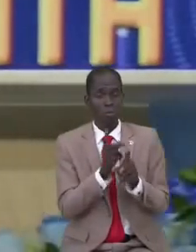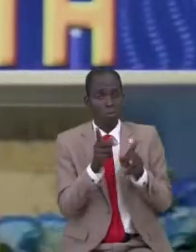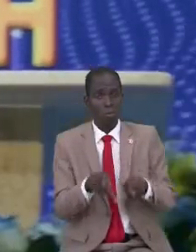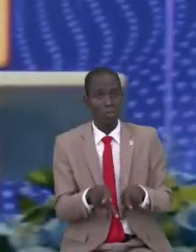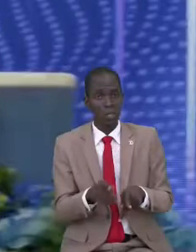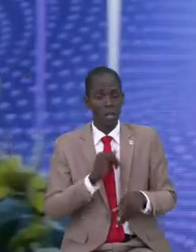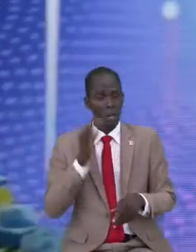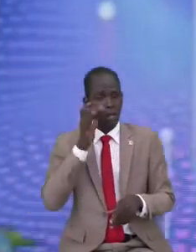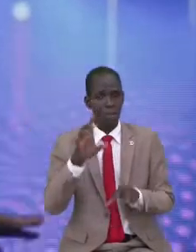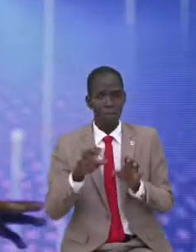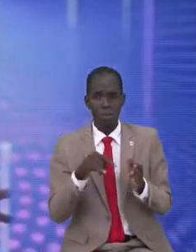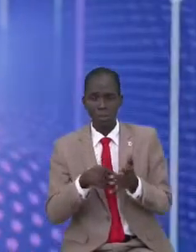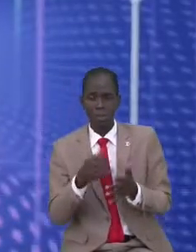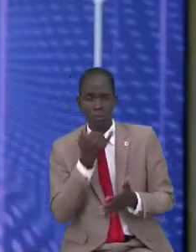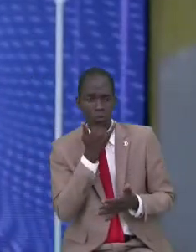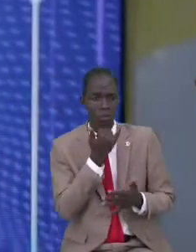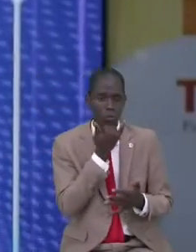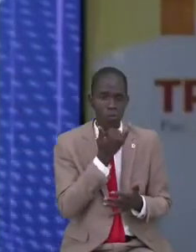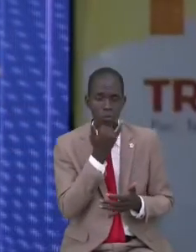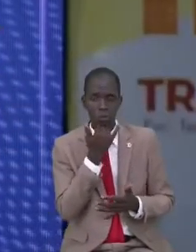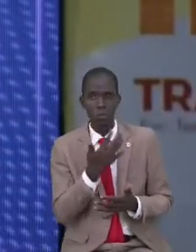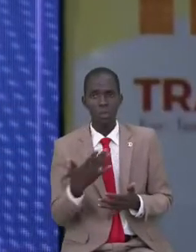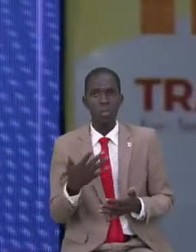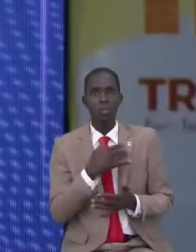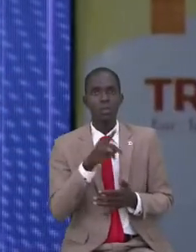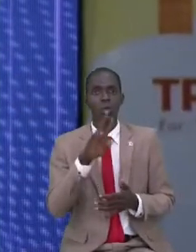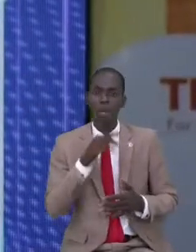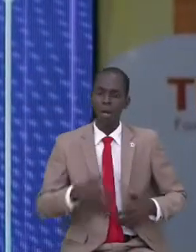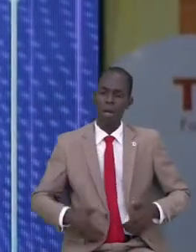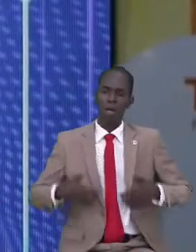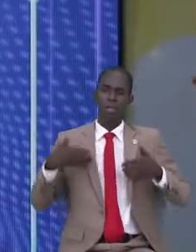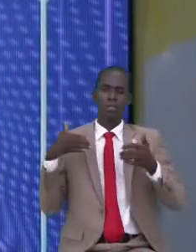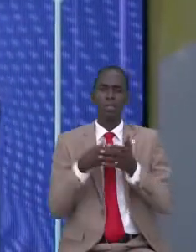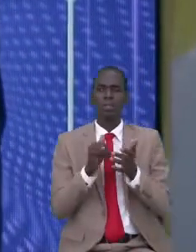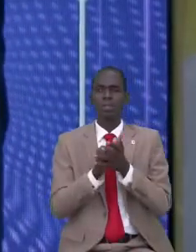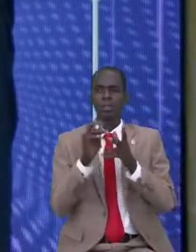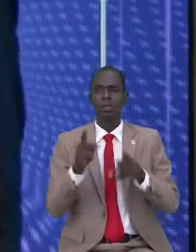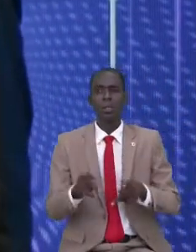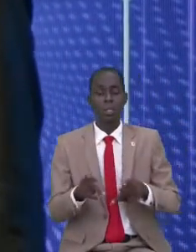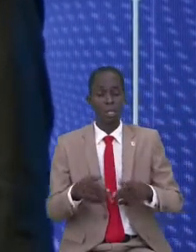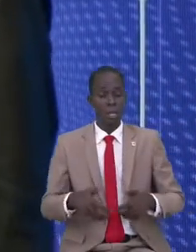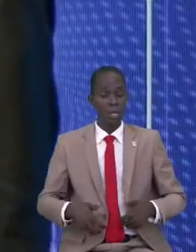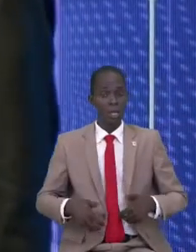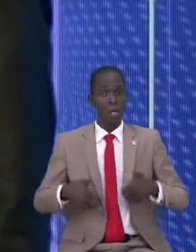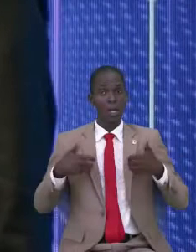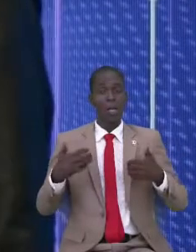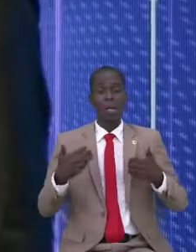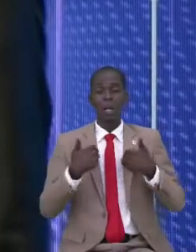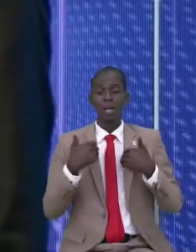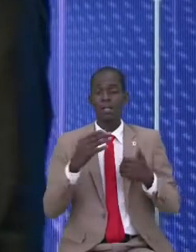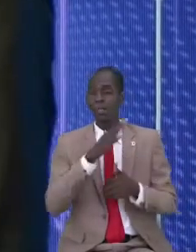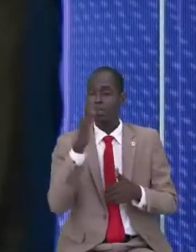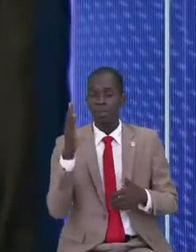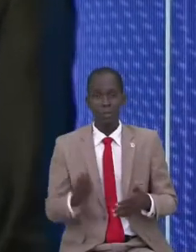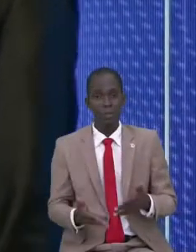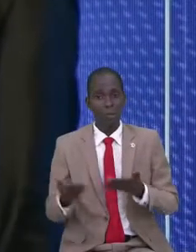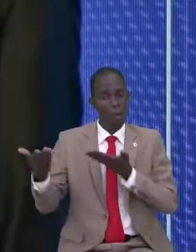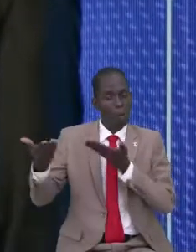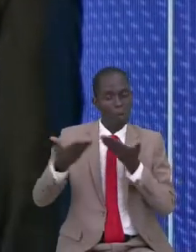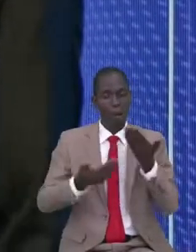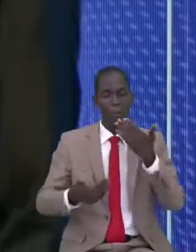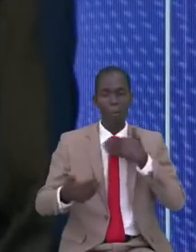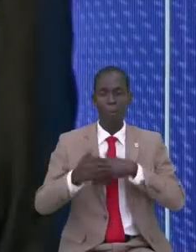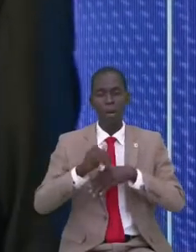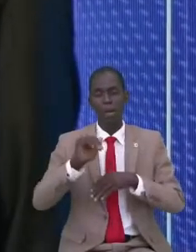did this. I heard you did that. And then you're angry. Anger has never restored any